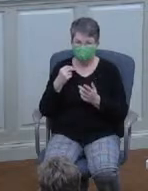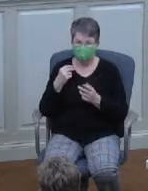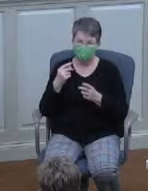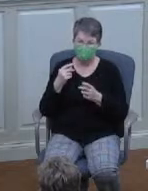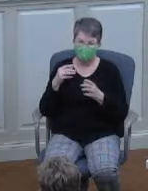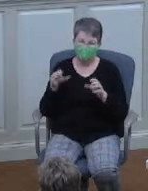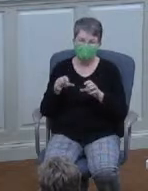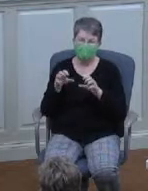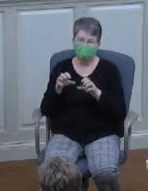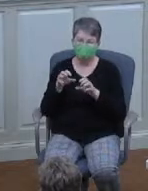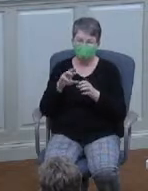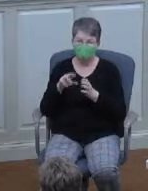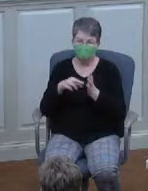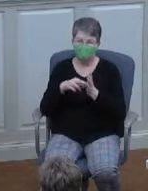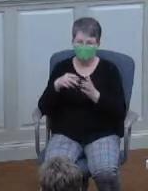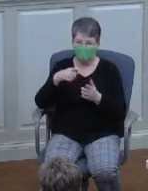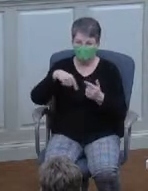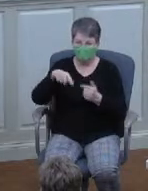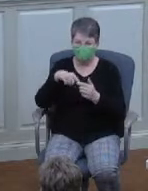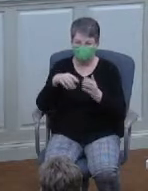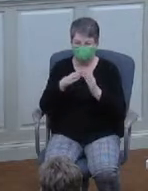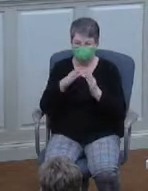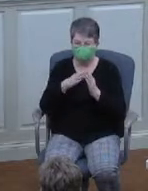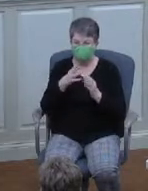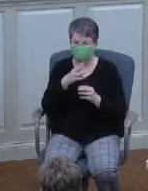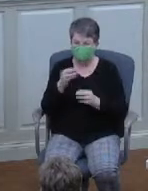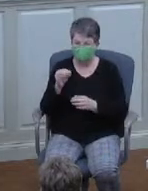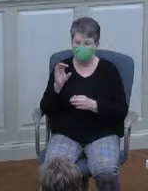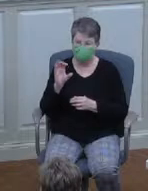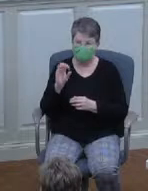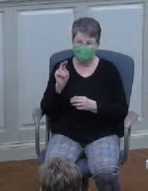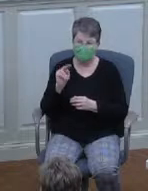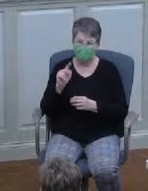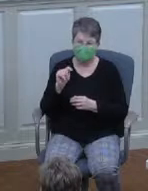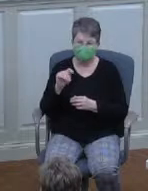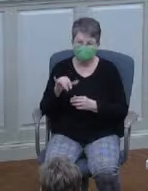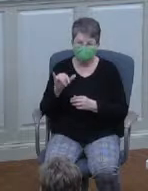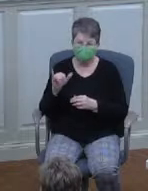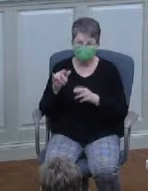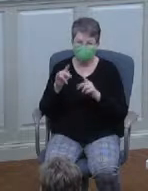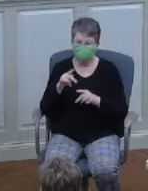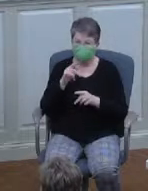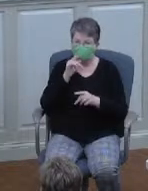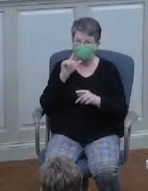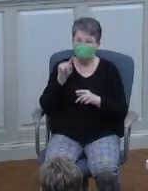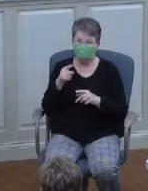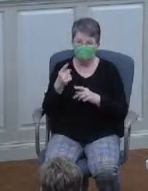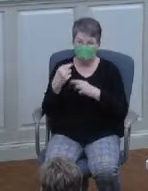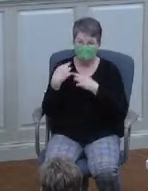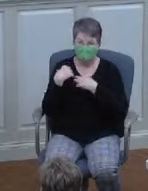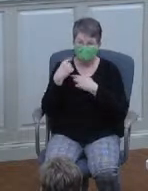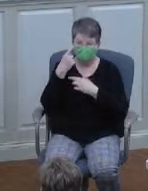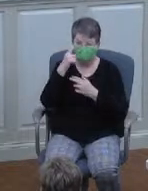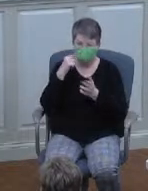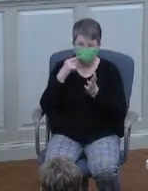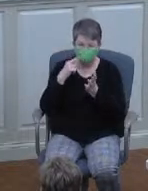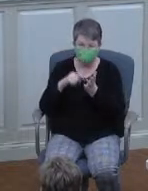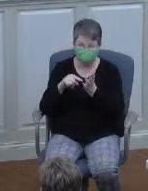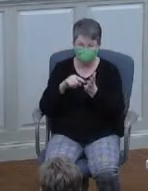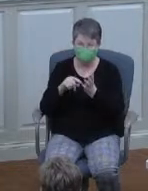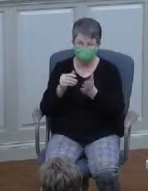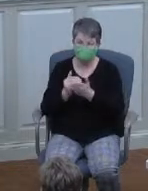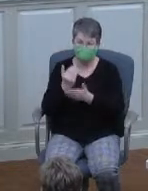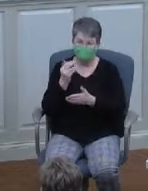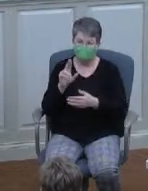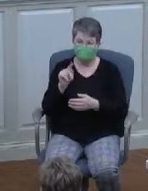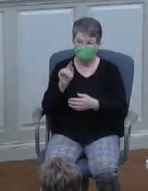active role around the city and around the county. This person is going to be not only responsible for inspecting new utilities as they're put